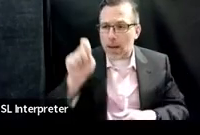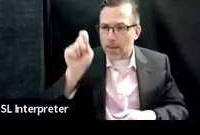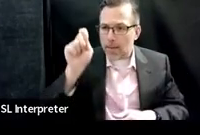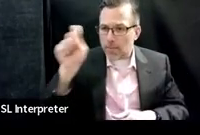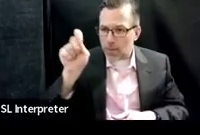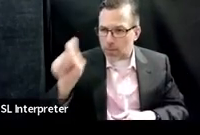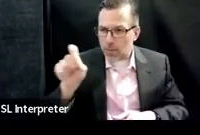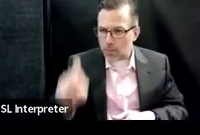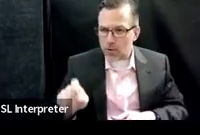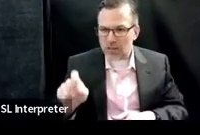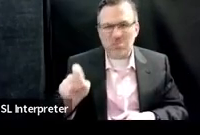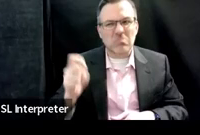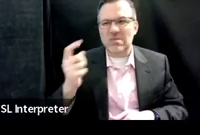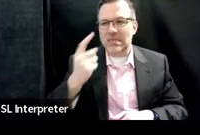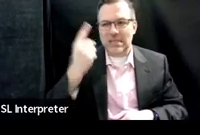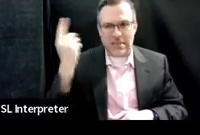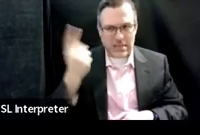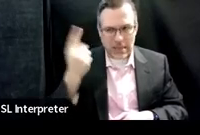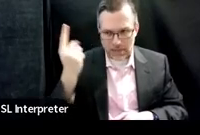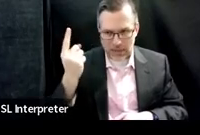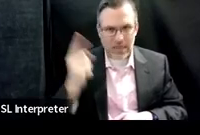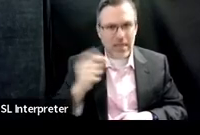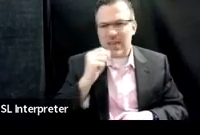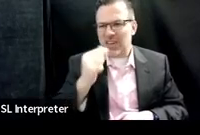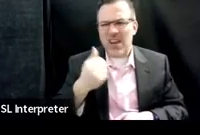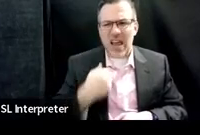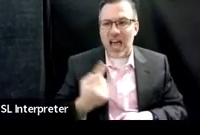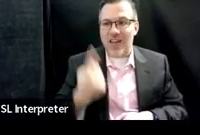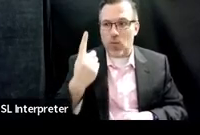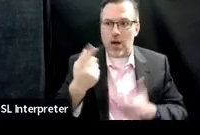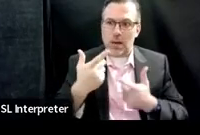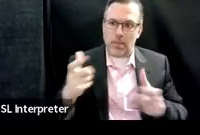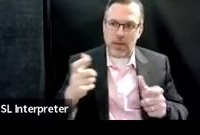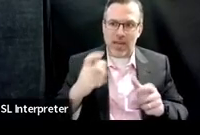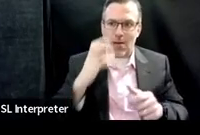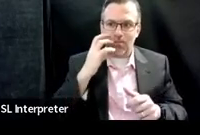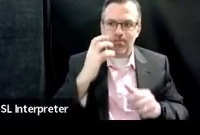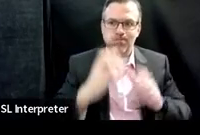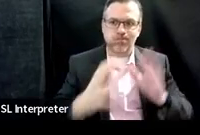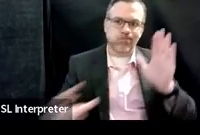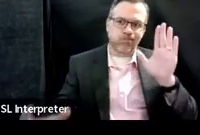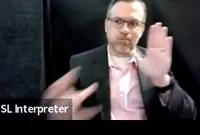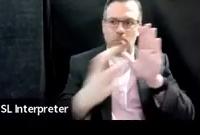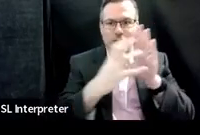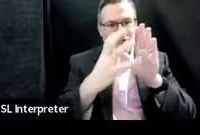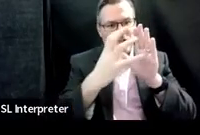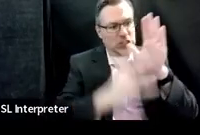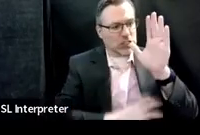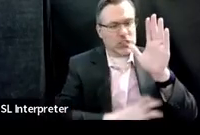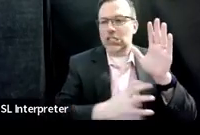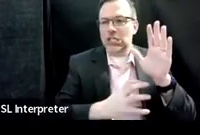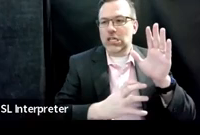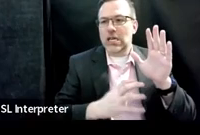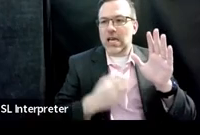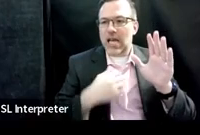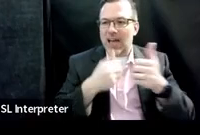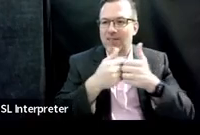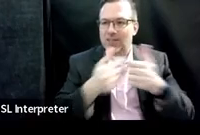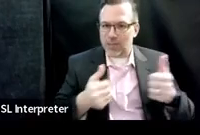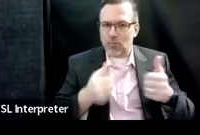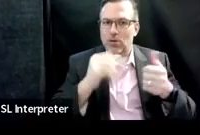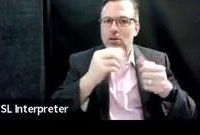distinguish one from another instead of having a big paragraph where it's all put together. And in this section